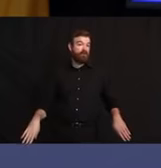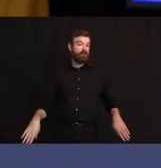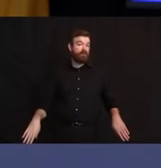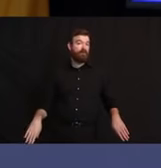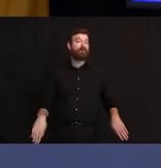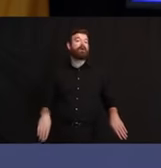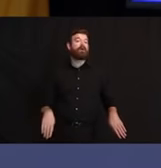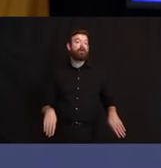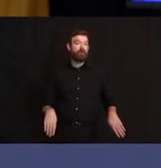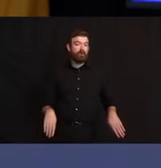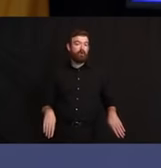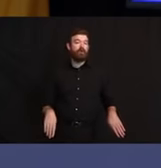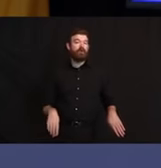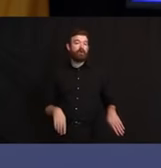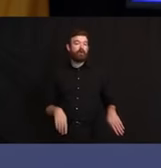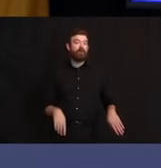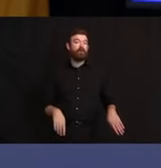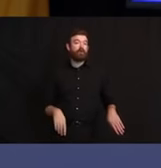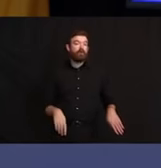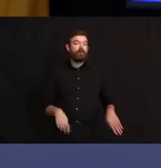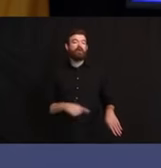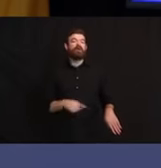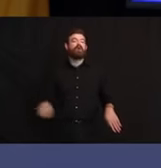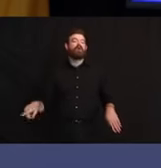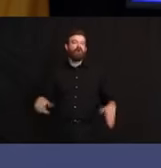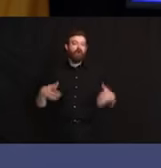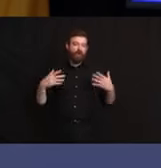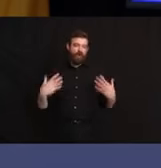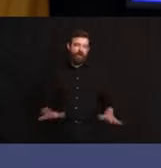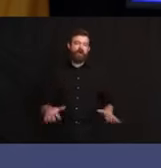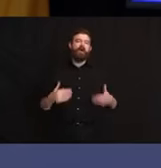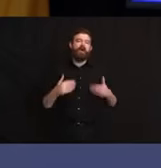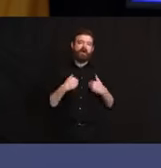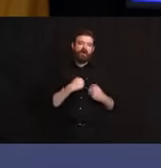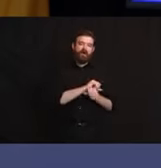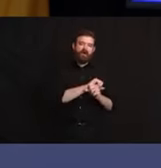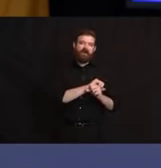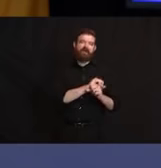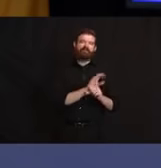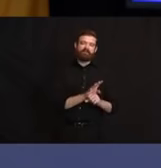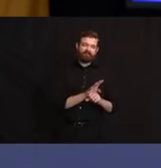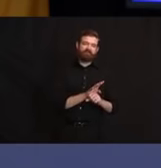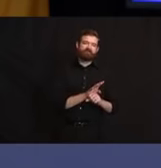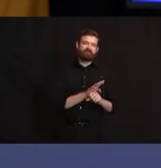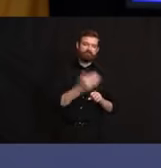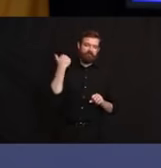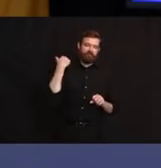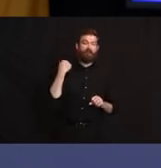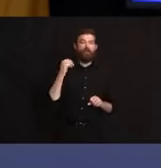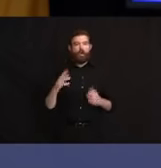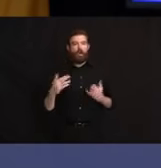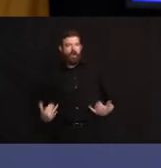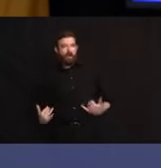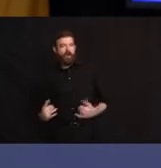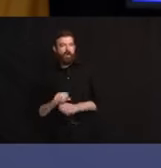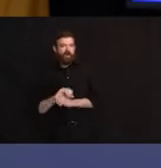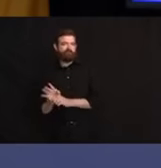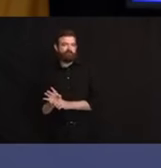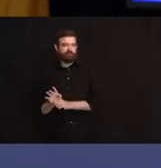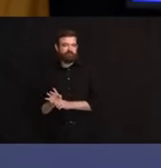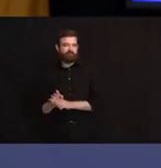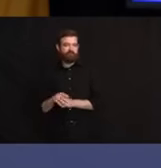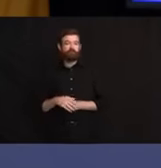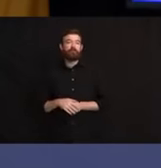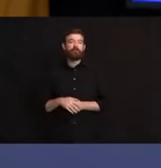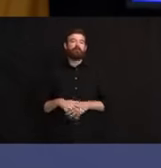had antibody tests that were positive, indicating exposure to the virus. Thankfully, in New Jersey, there are no deaths